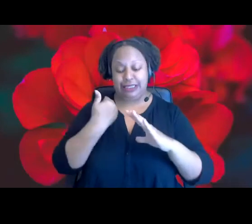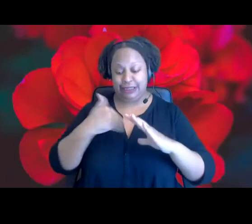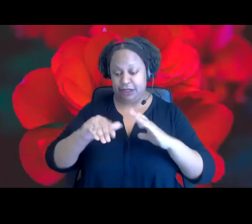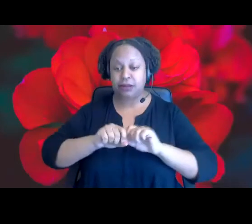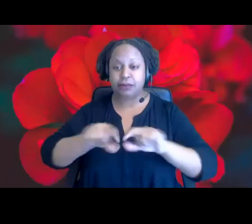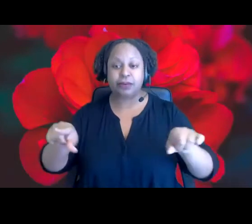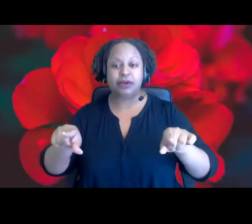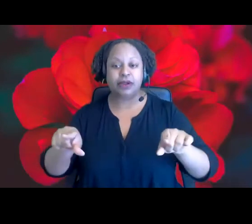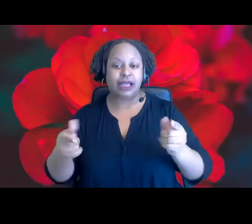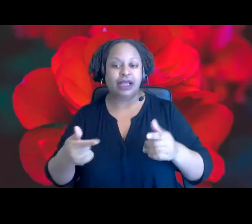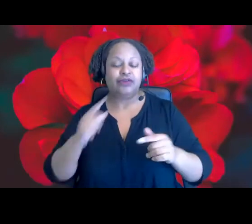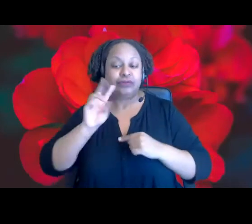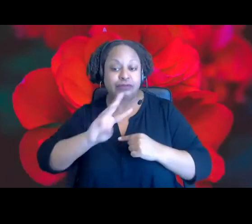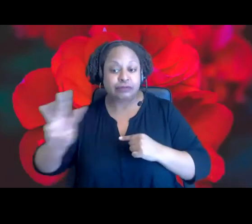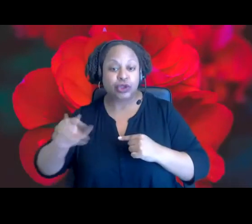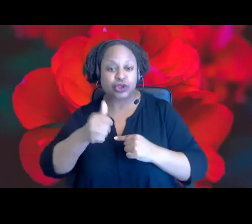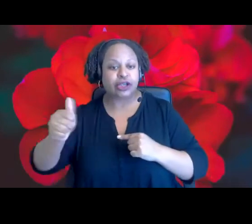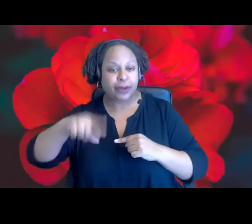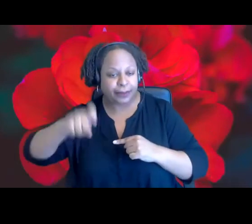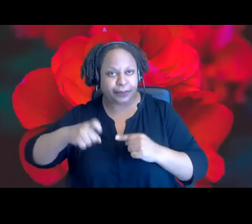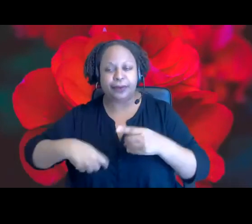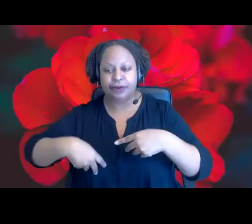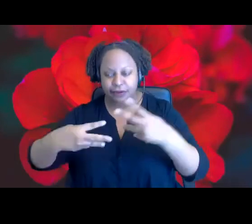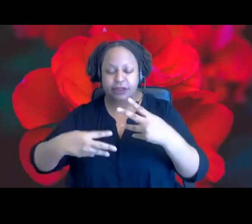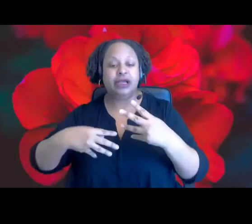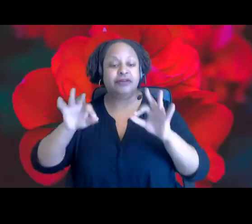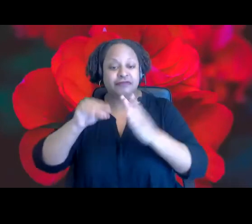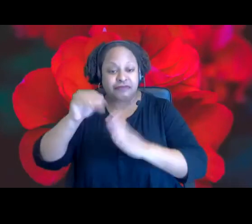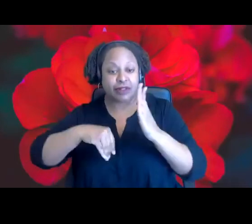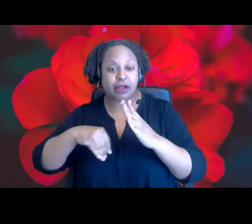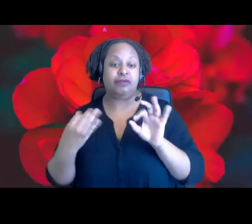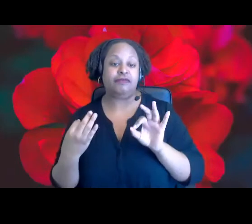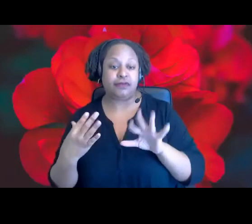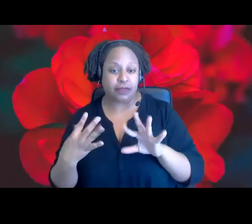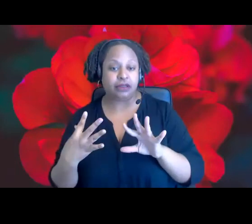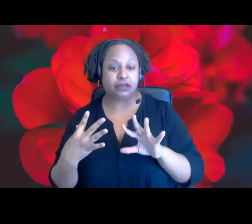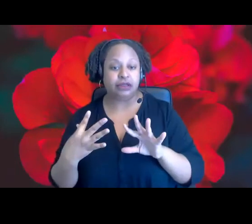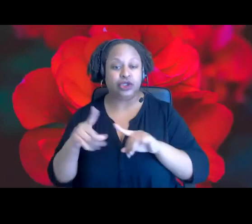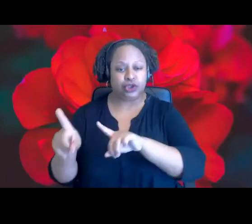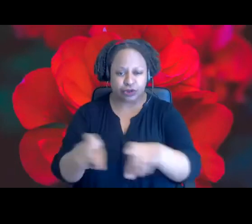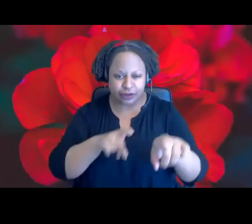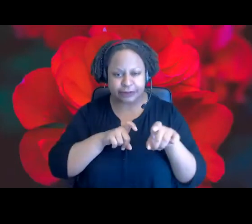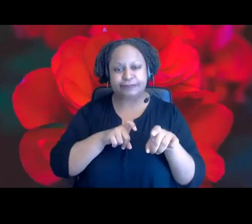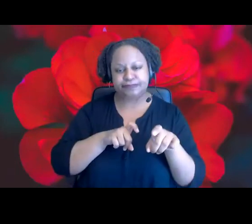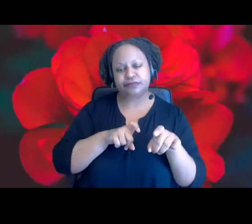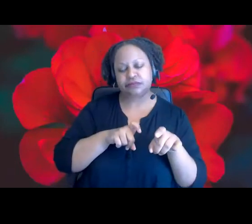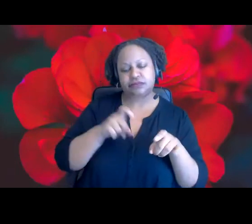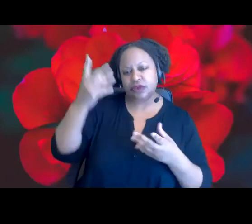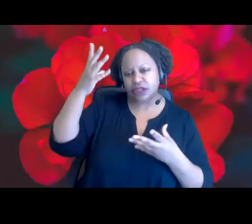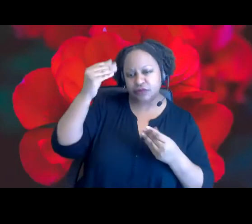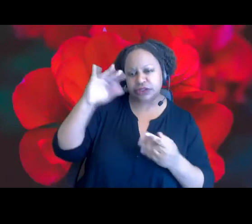be part of and you can contribute to our ongoing community-based work and our suite of